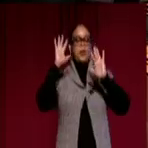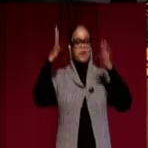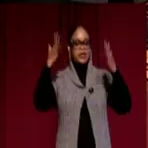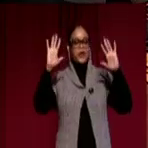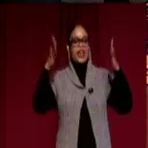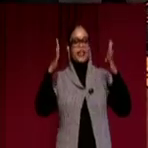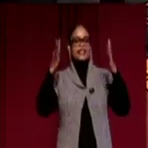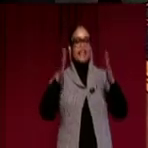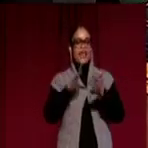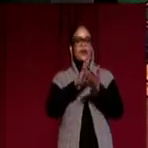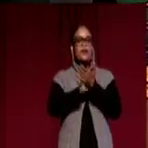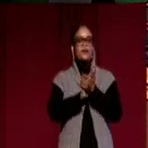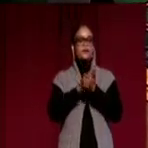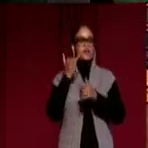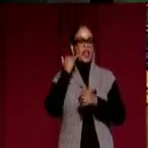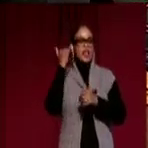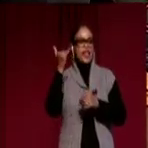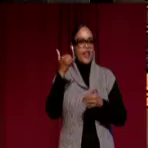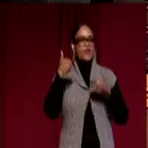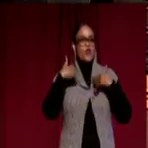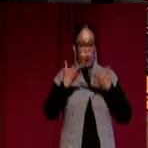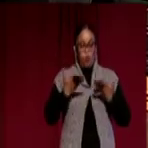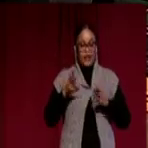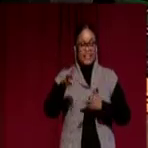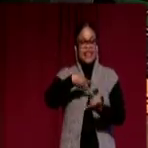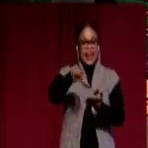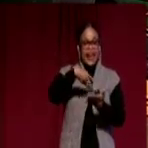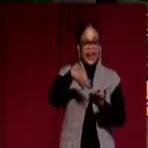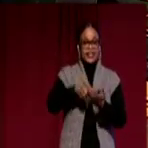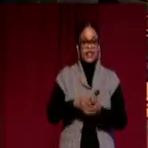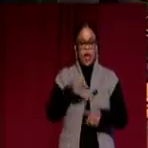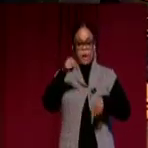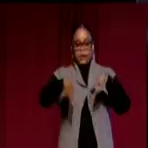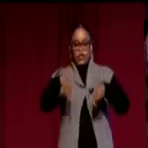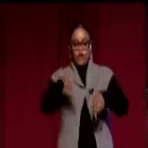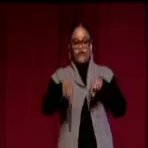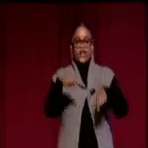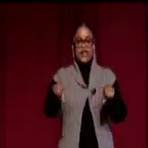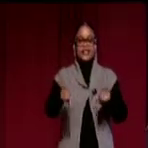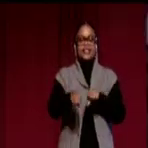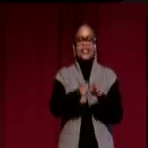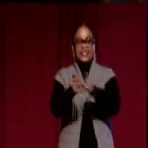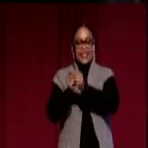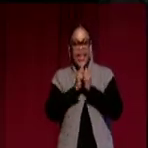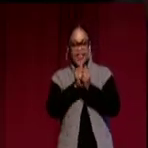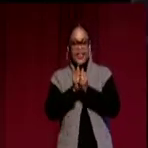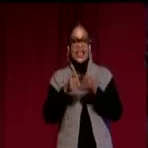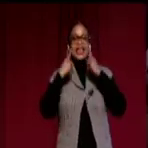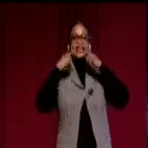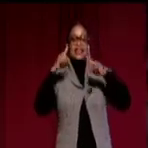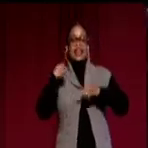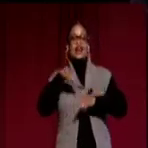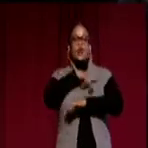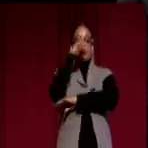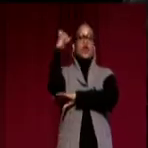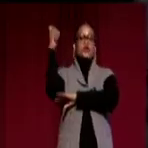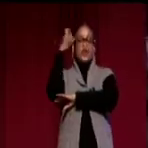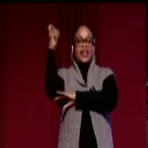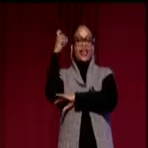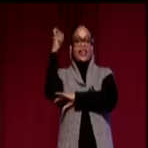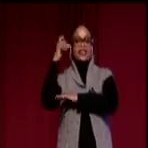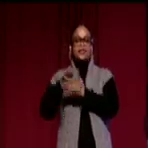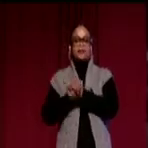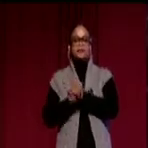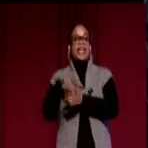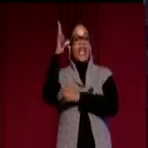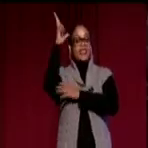hands together. If you gotta dance, put your feet together and declare that we win and